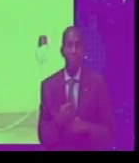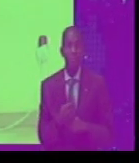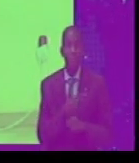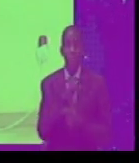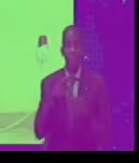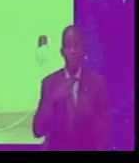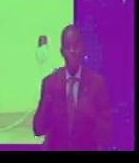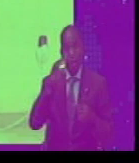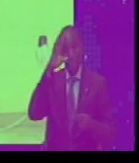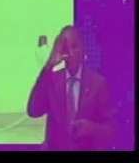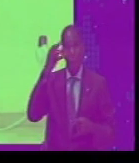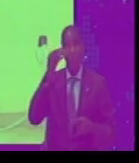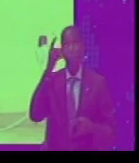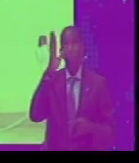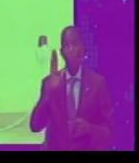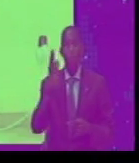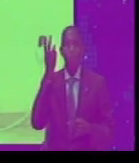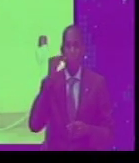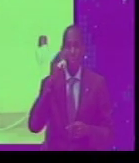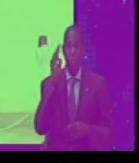Just on Friday,